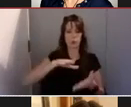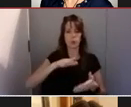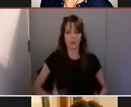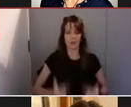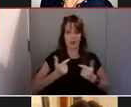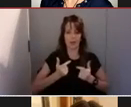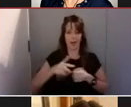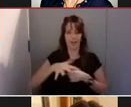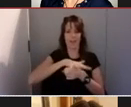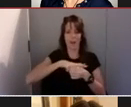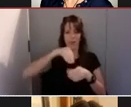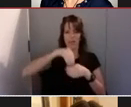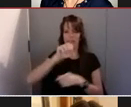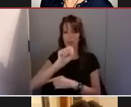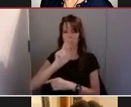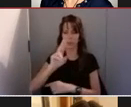with the student